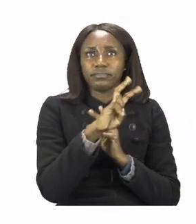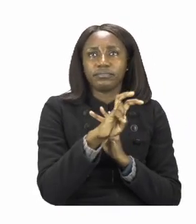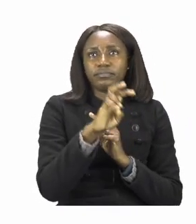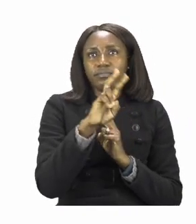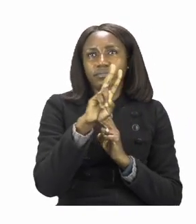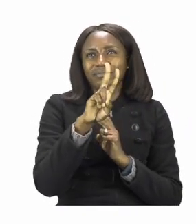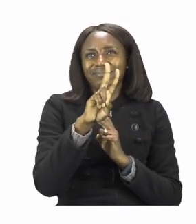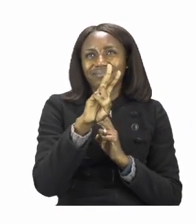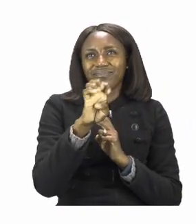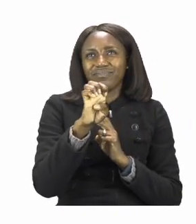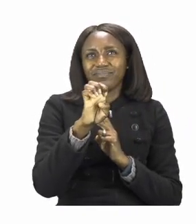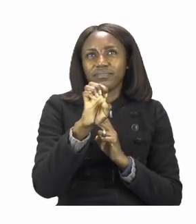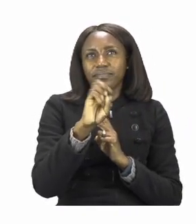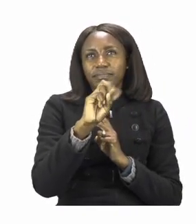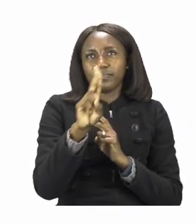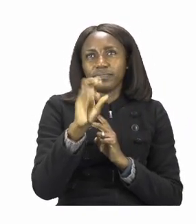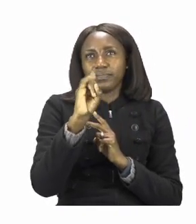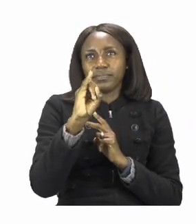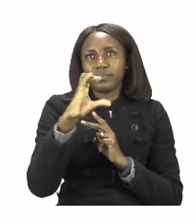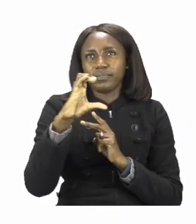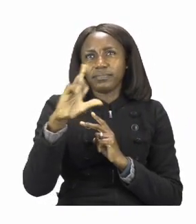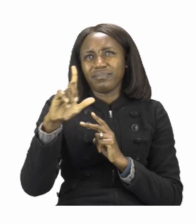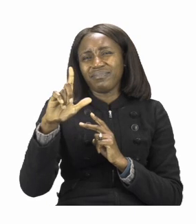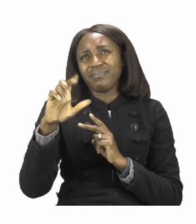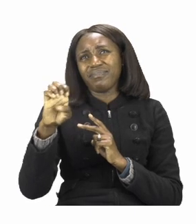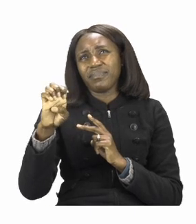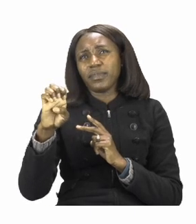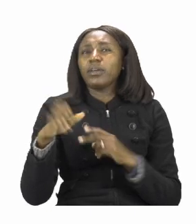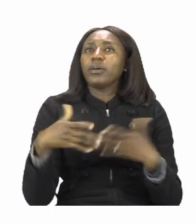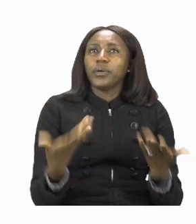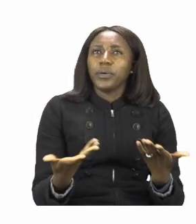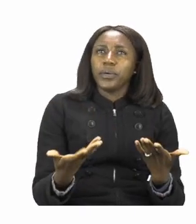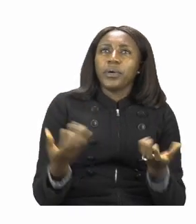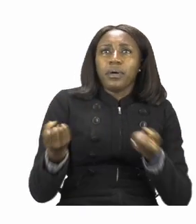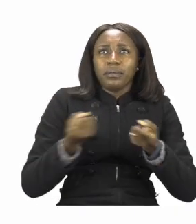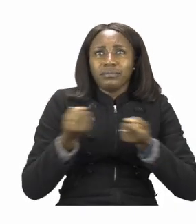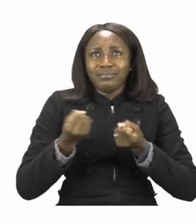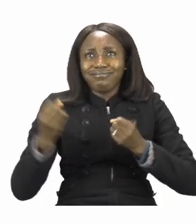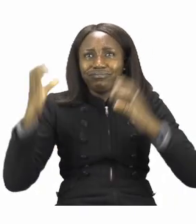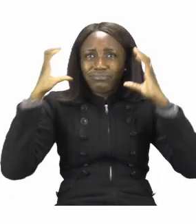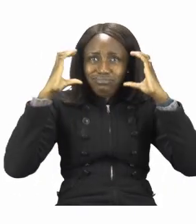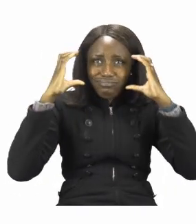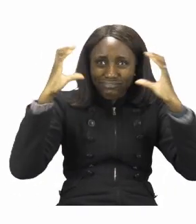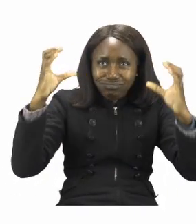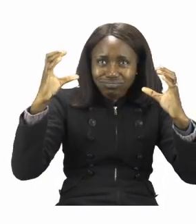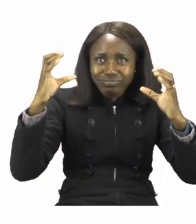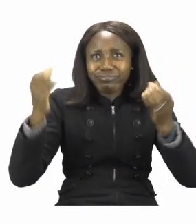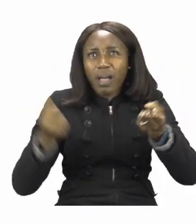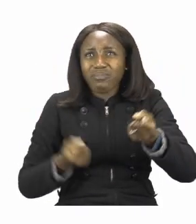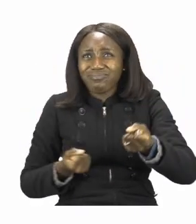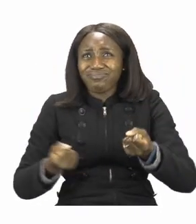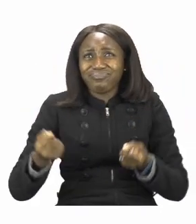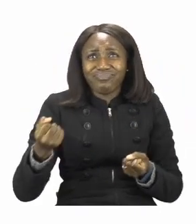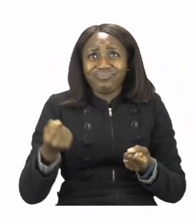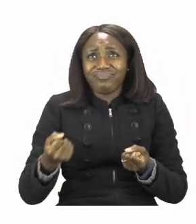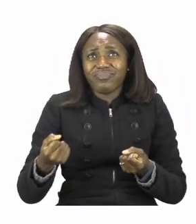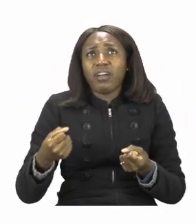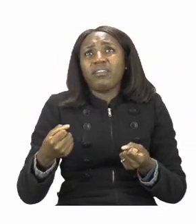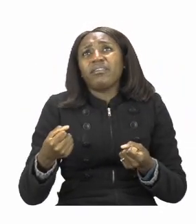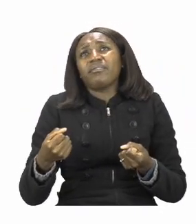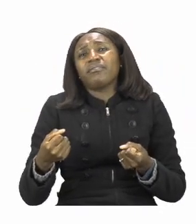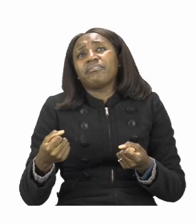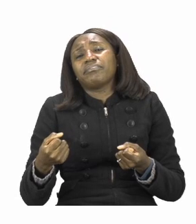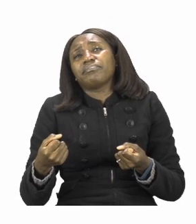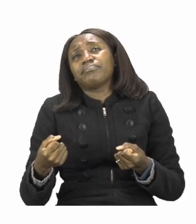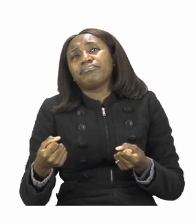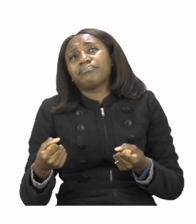Now, a vehicle is something that travels on the road. It can be a bus, a car, a